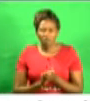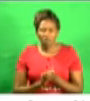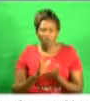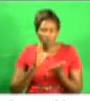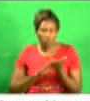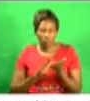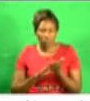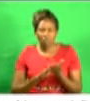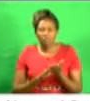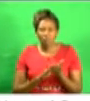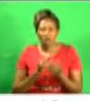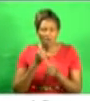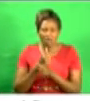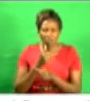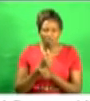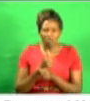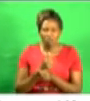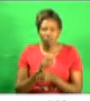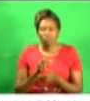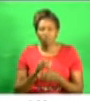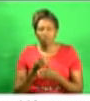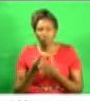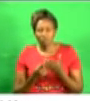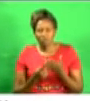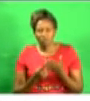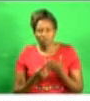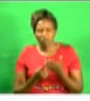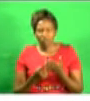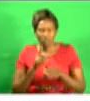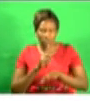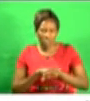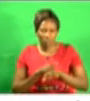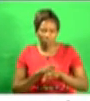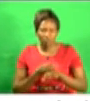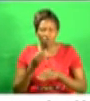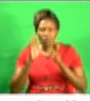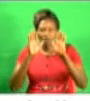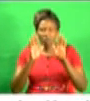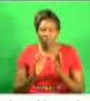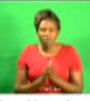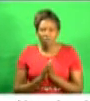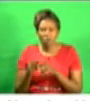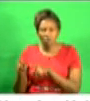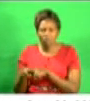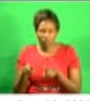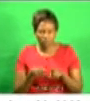government's abuse of state resources during this period of campaign, and also